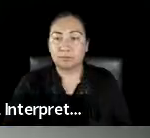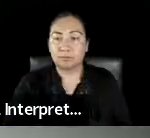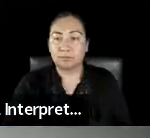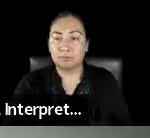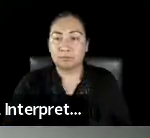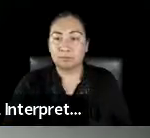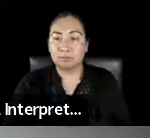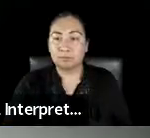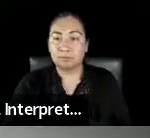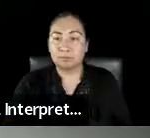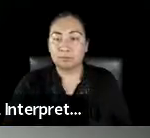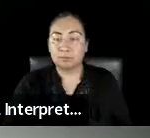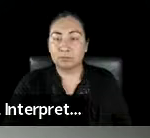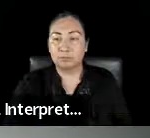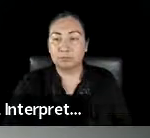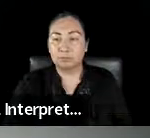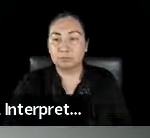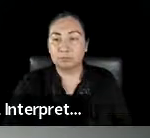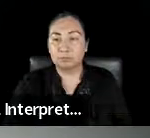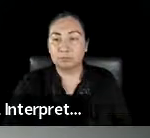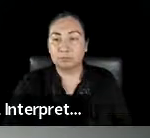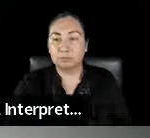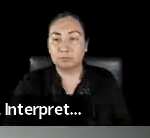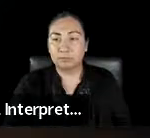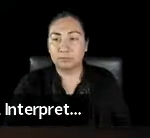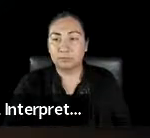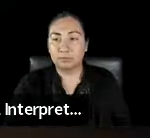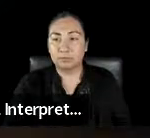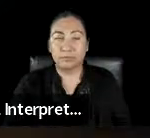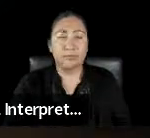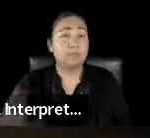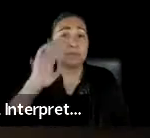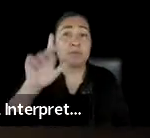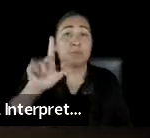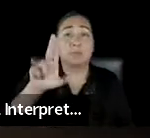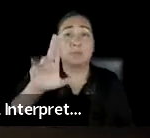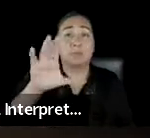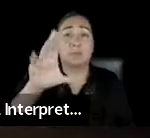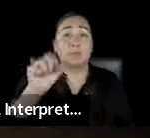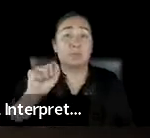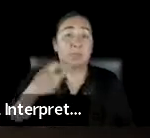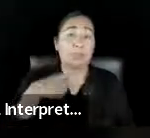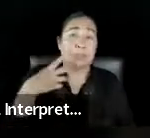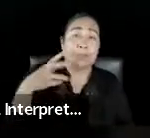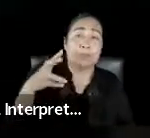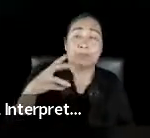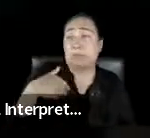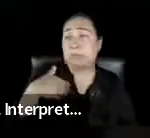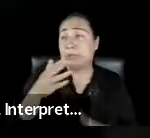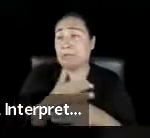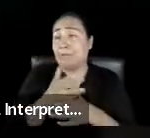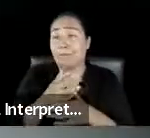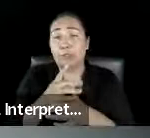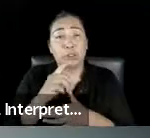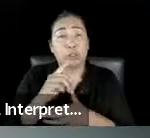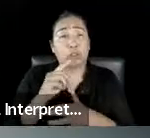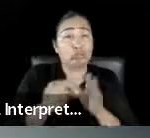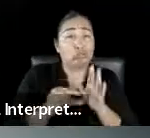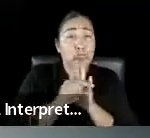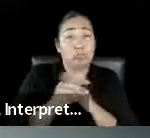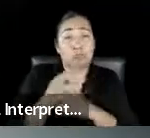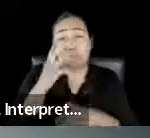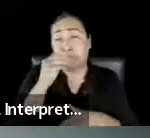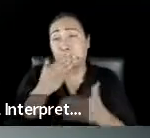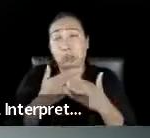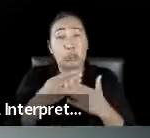Hi, my name is Lucas. I'm 16, have average grades, and a pretty good home life.